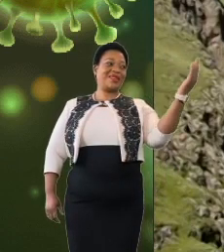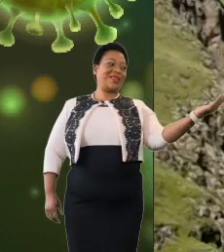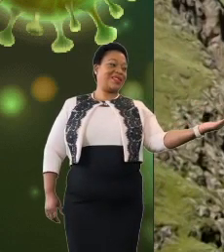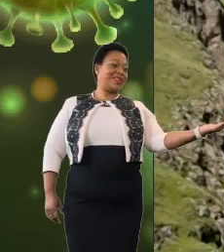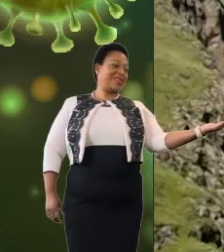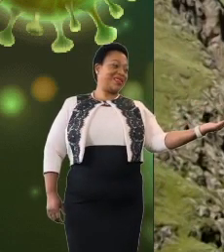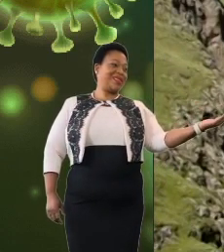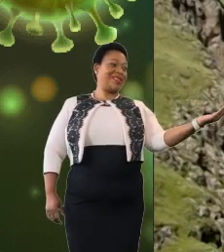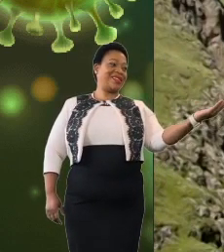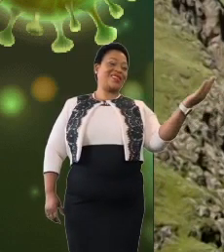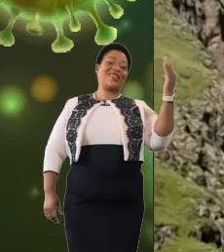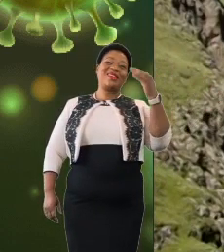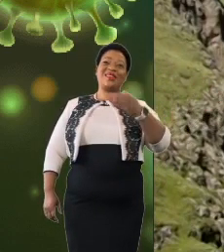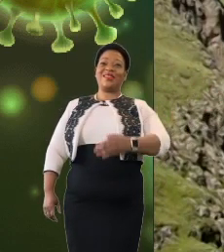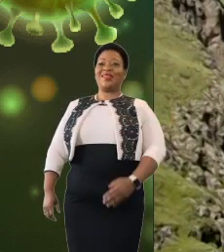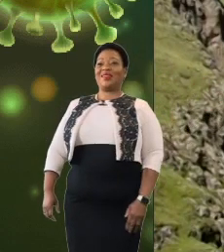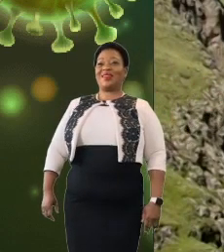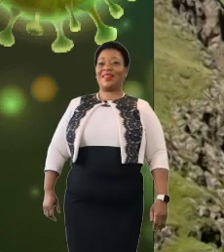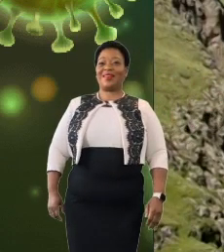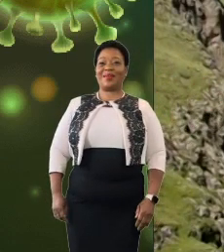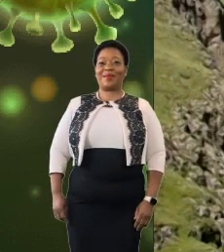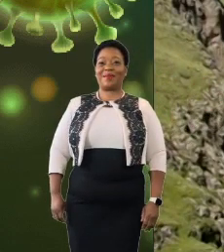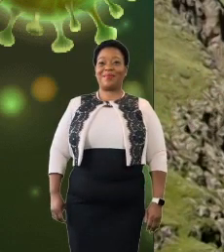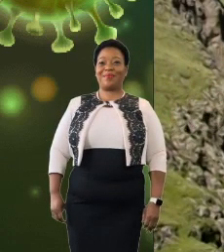forward. So thank you very much for raising